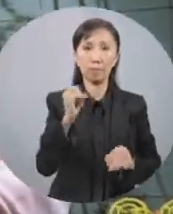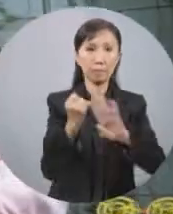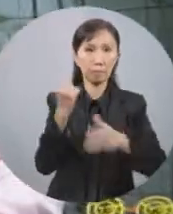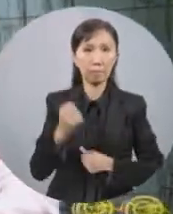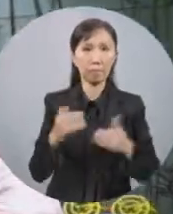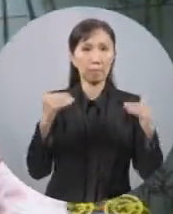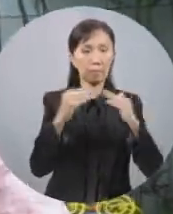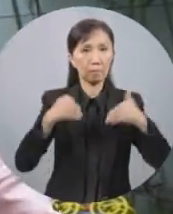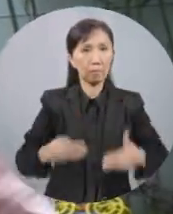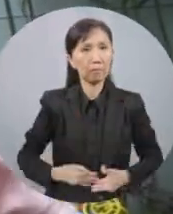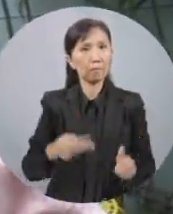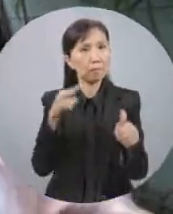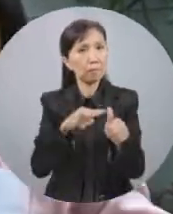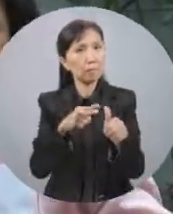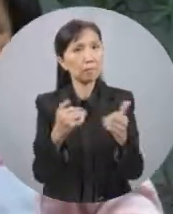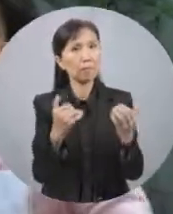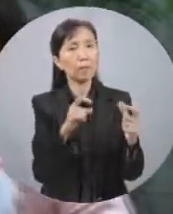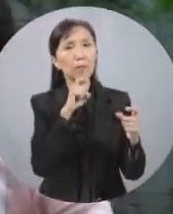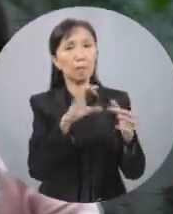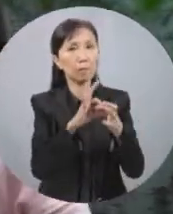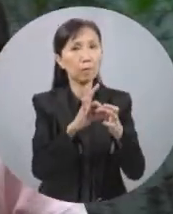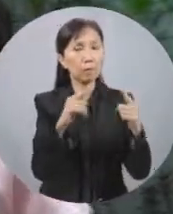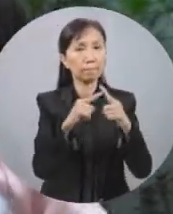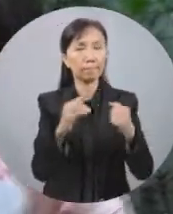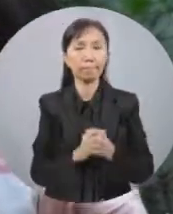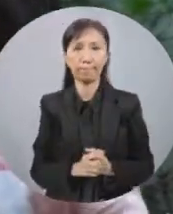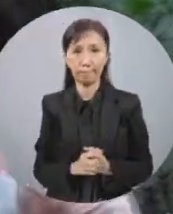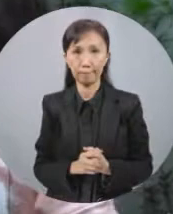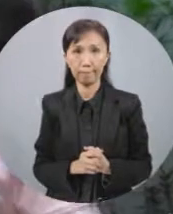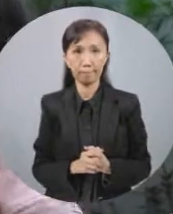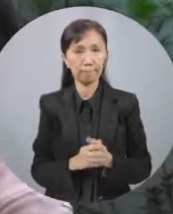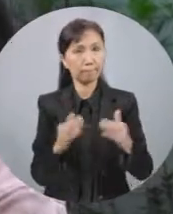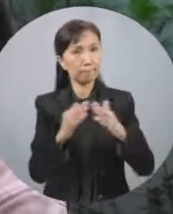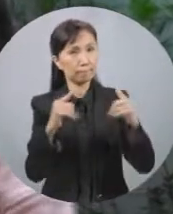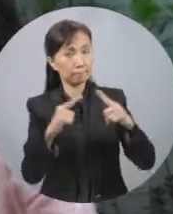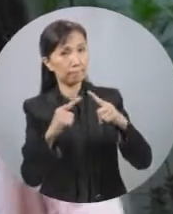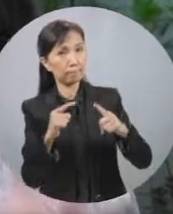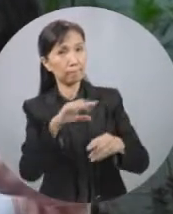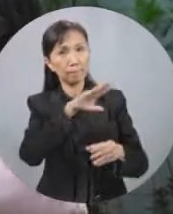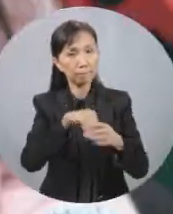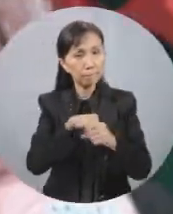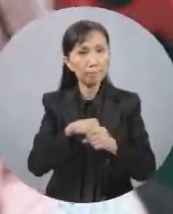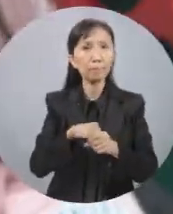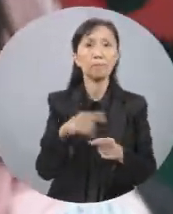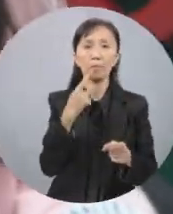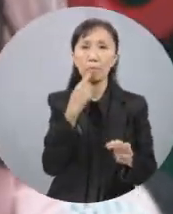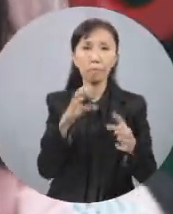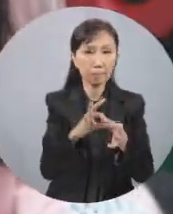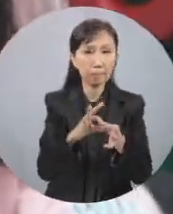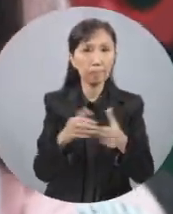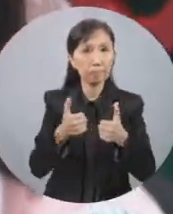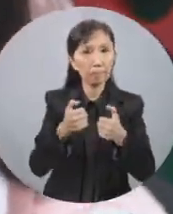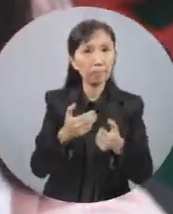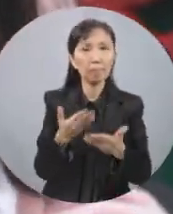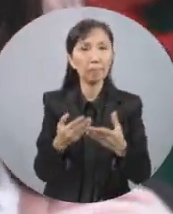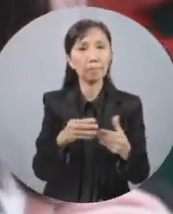the status of having responsibility for the care of an immediate family member. An immediate family member in relation to a person means